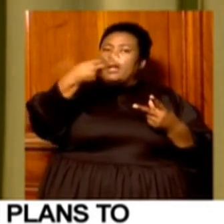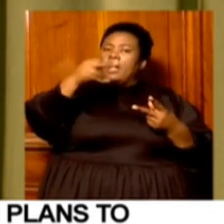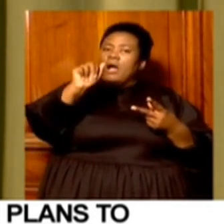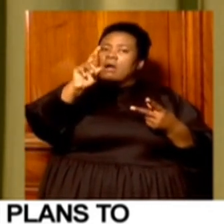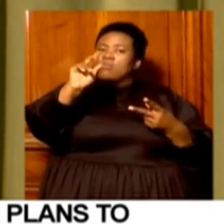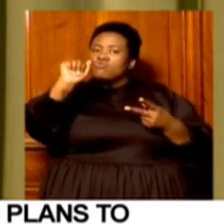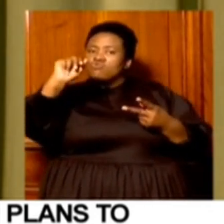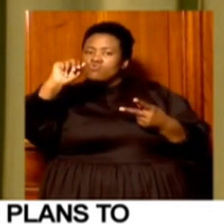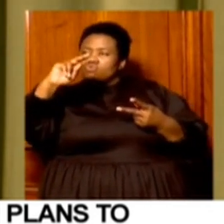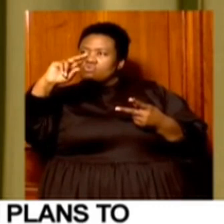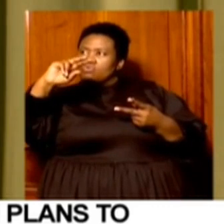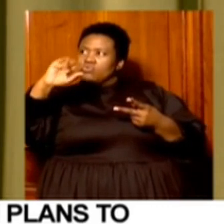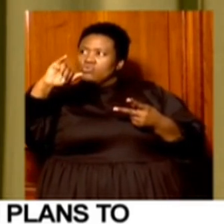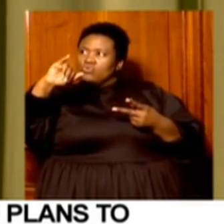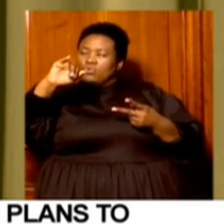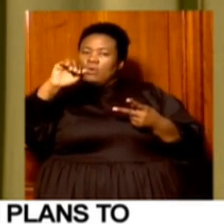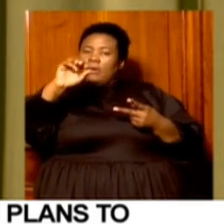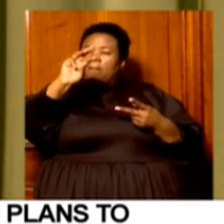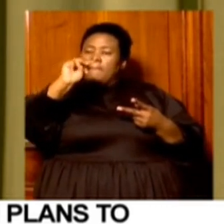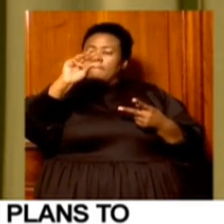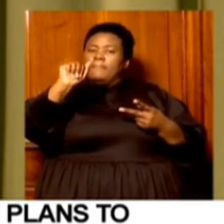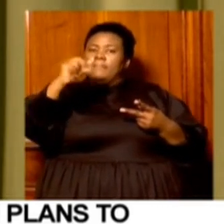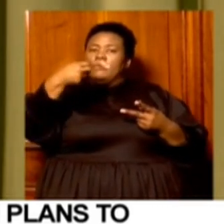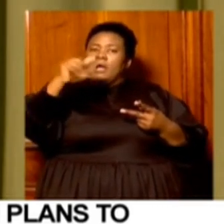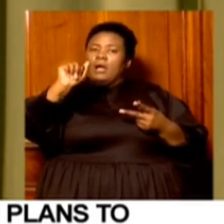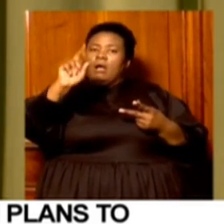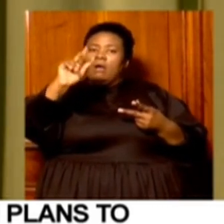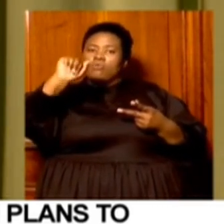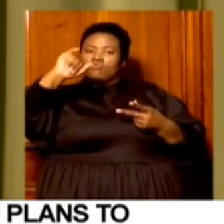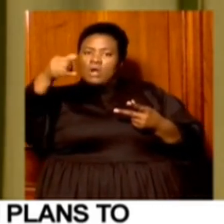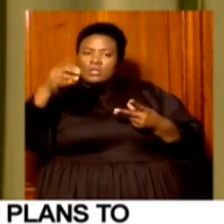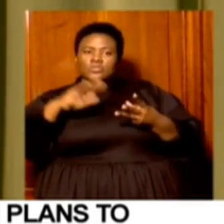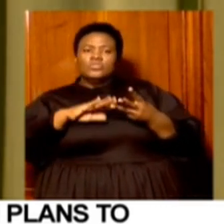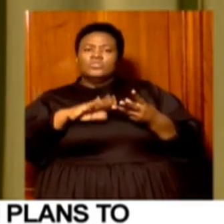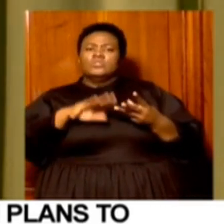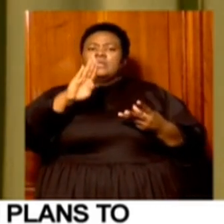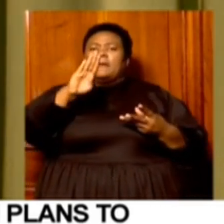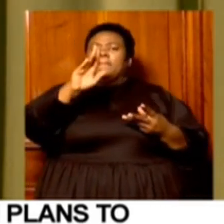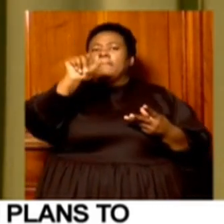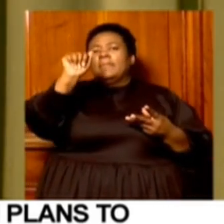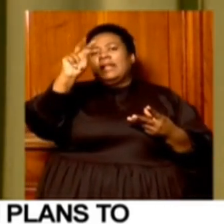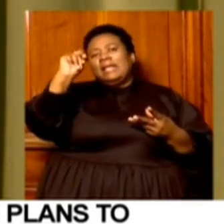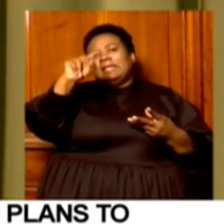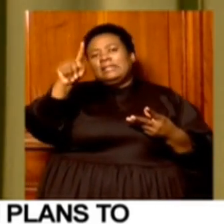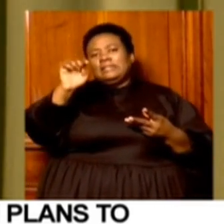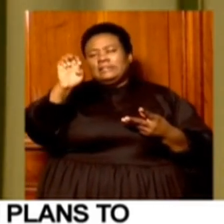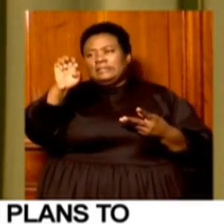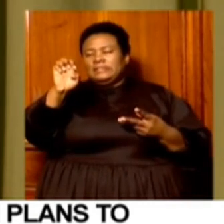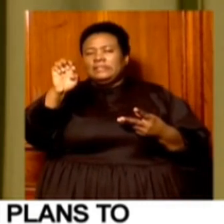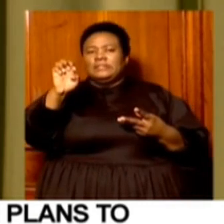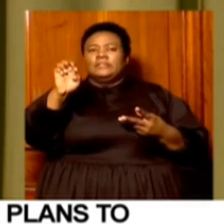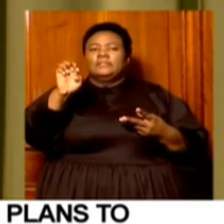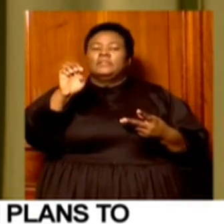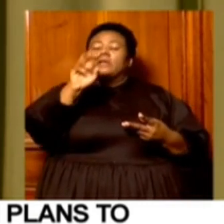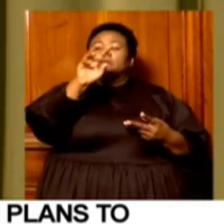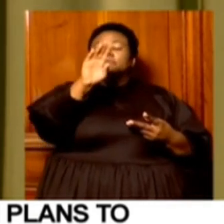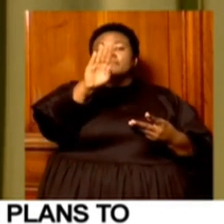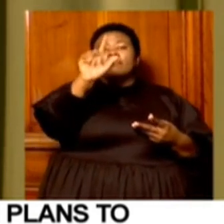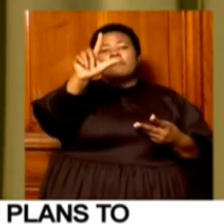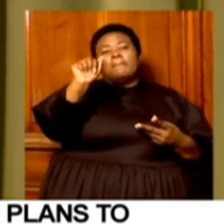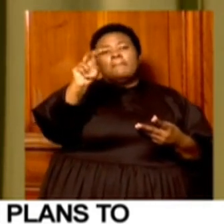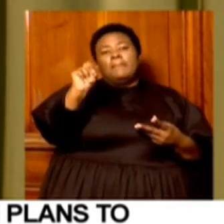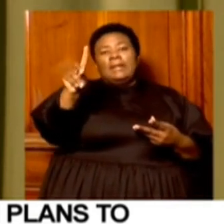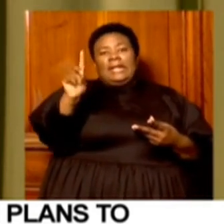and the Up to Plate in Zimande. The efforts they've put in this. My job with my energy under